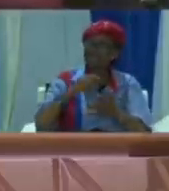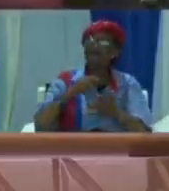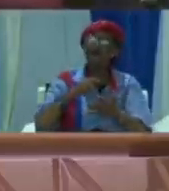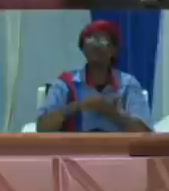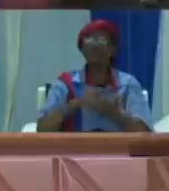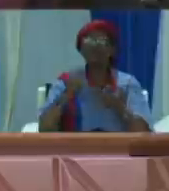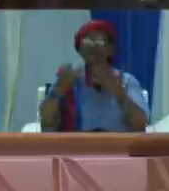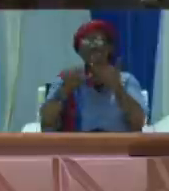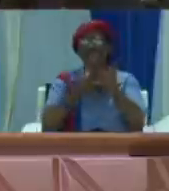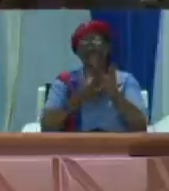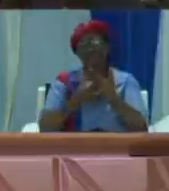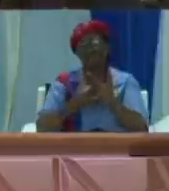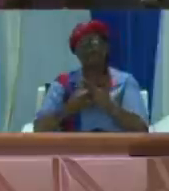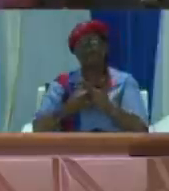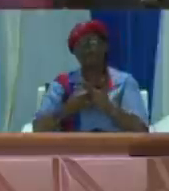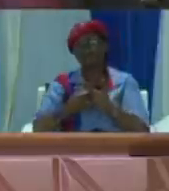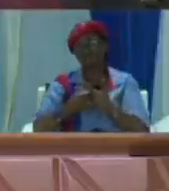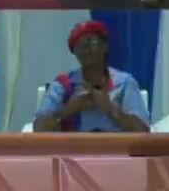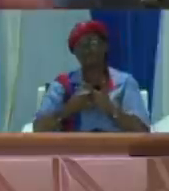It's